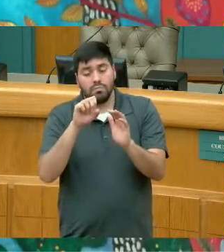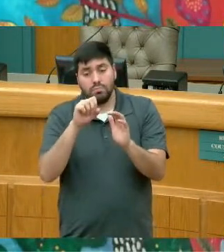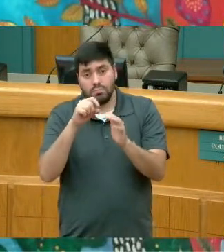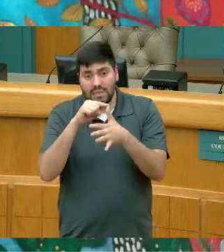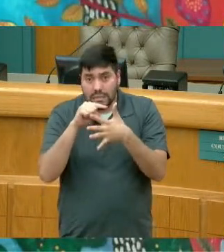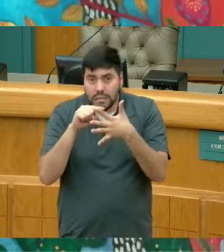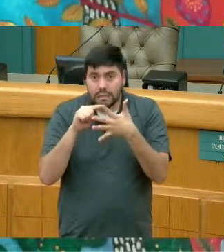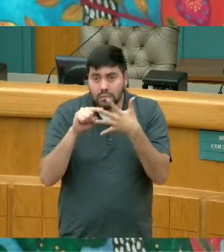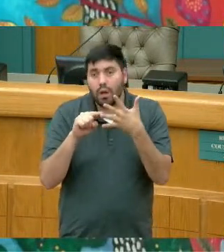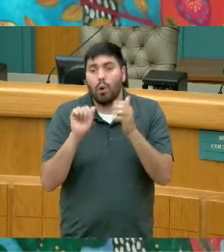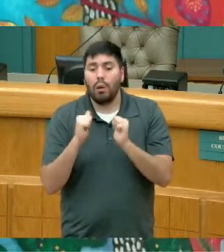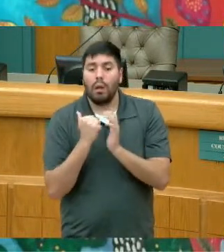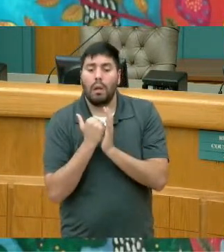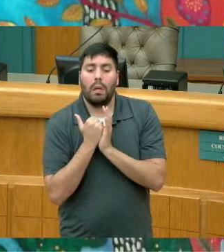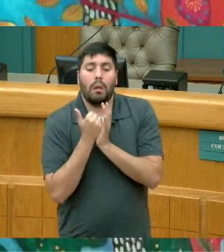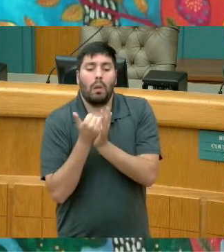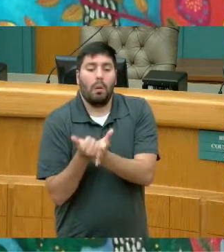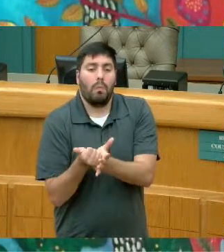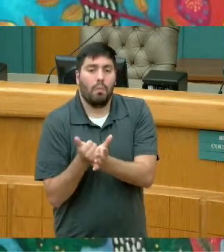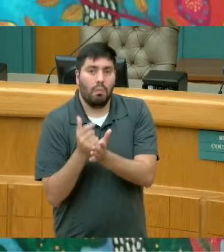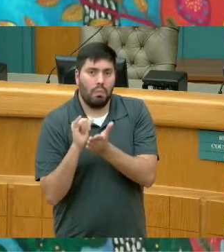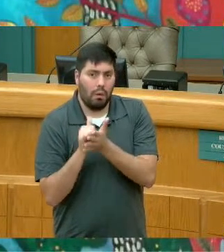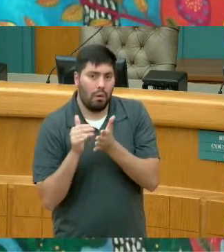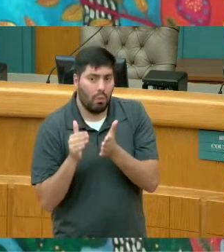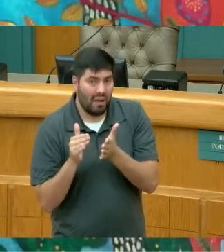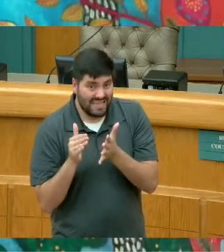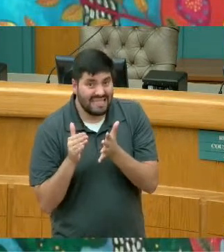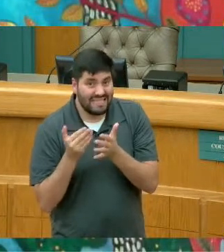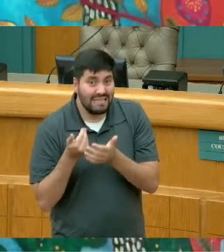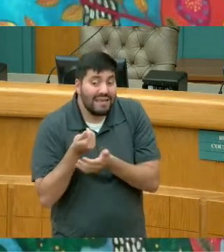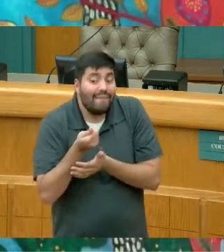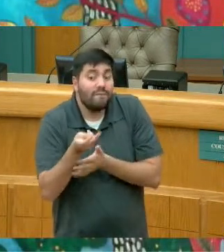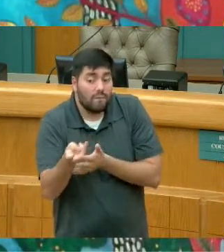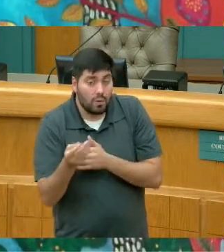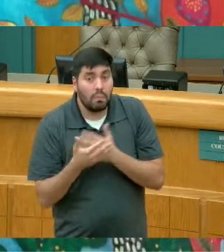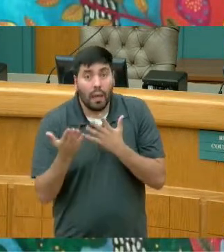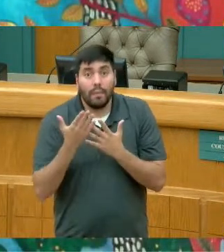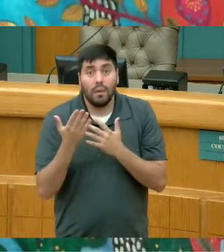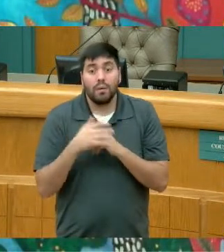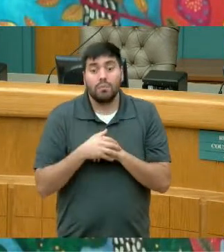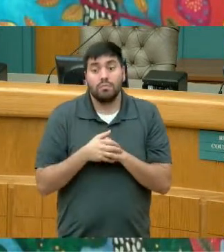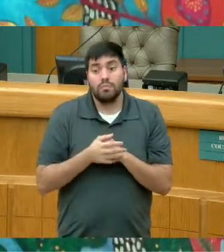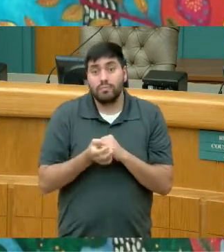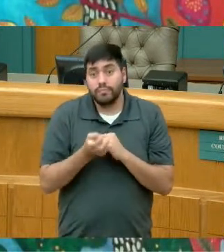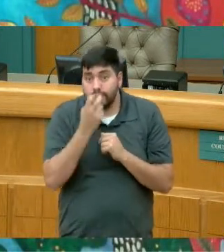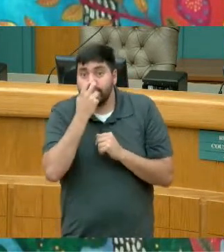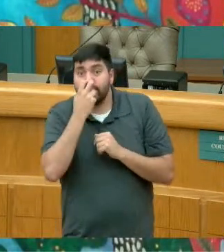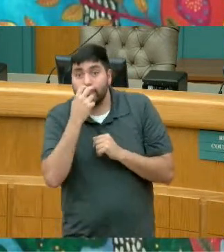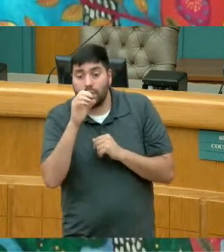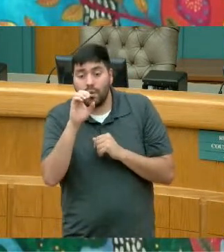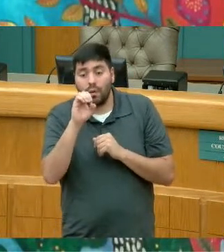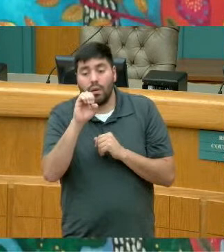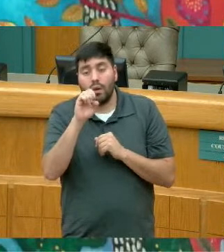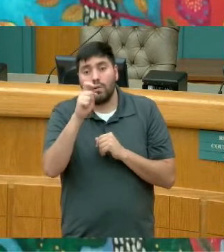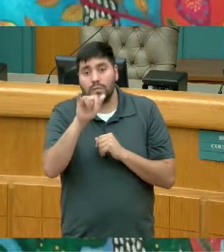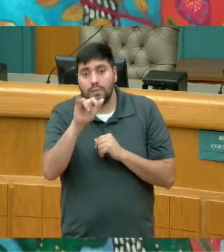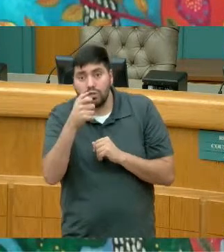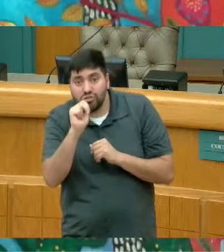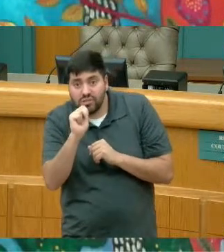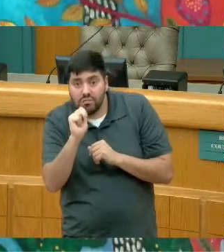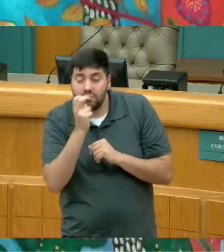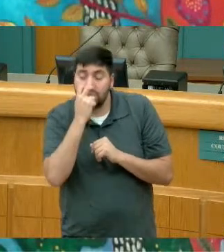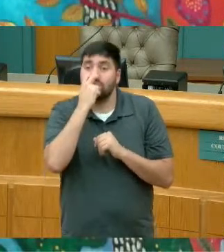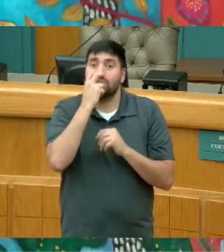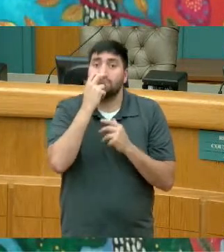help the body possibly respond in that way. We can hopefully give supplemental oxygen. For some